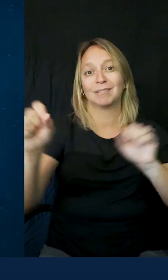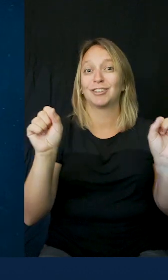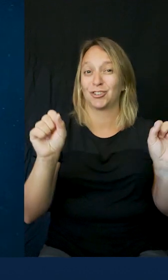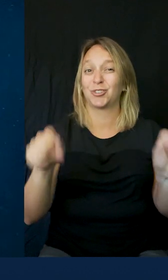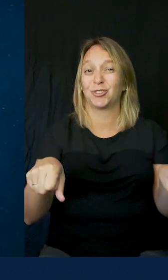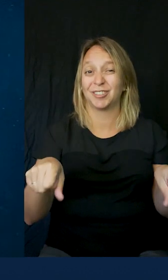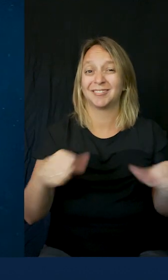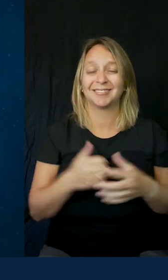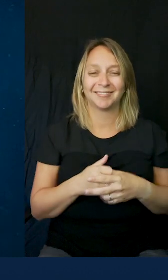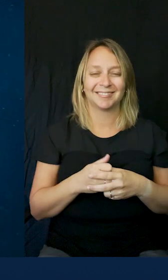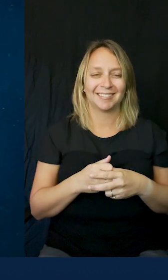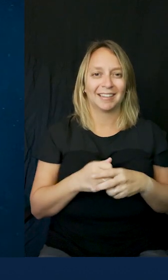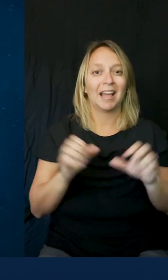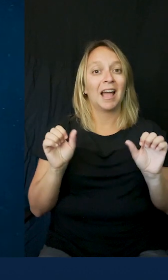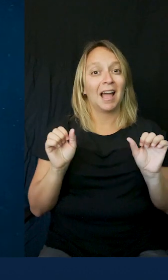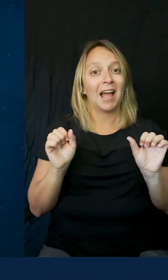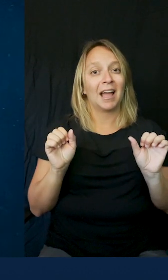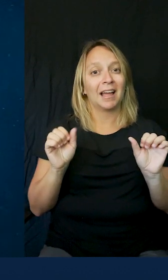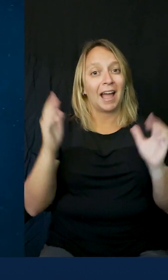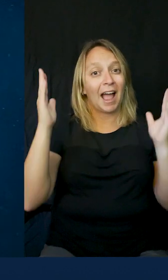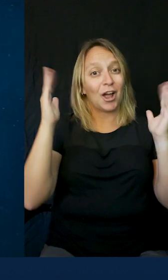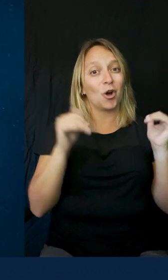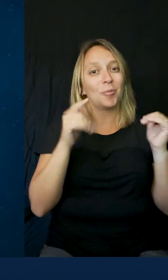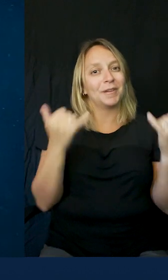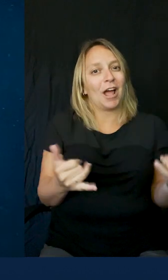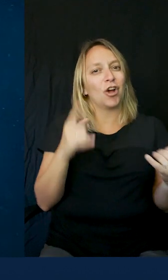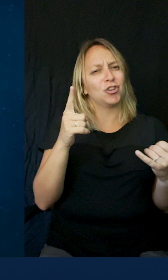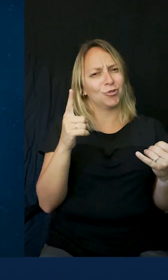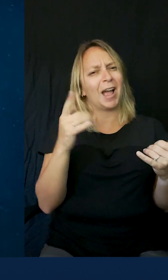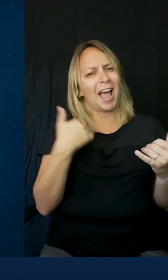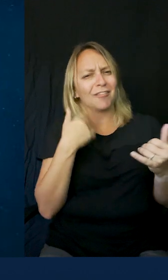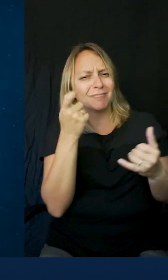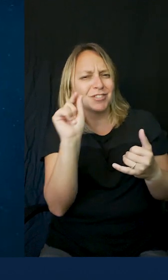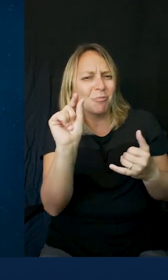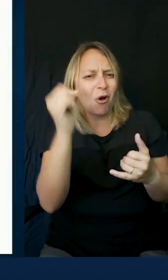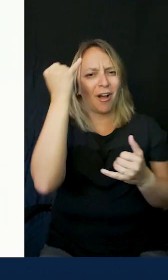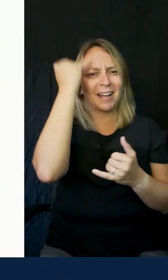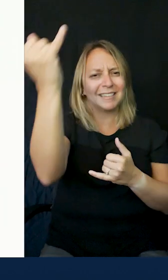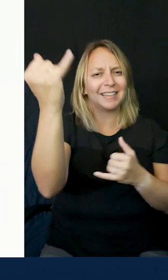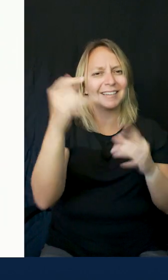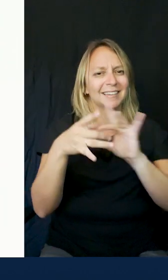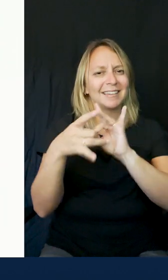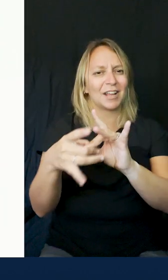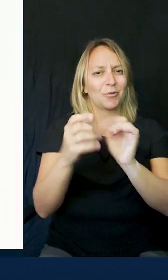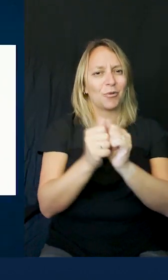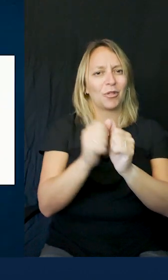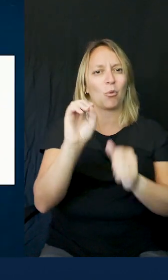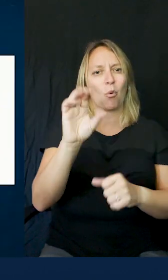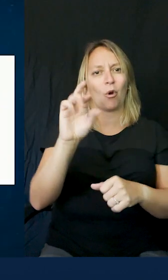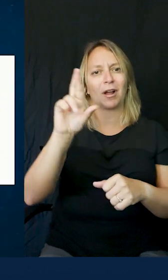this gives you some context and connection to these magnificent orcas. Back to you, Jim.